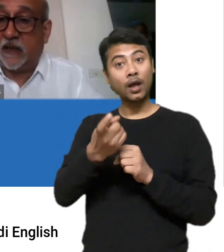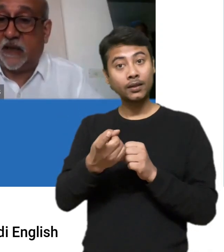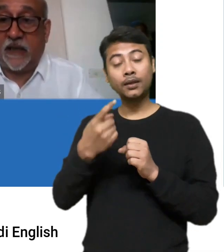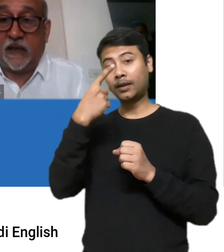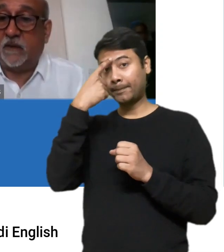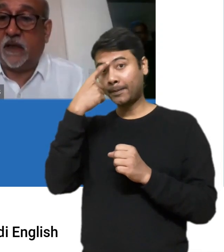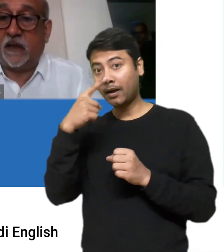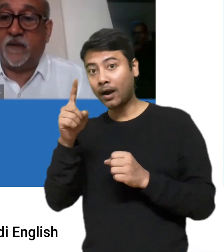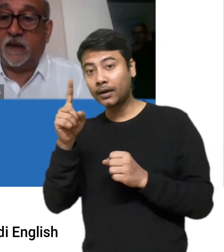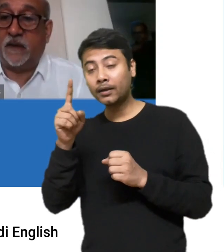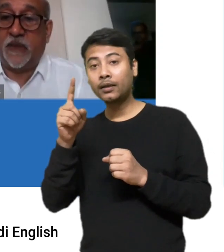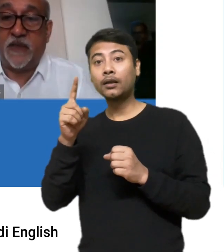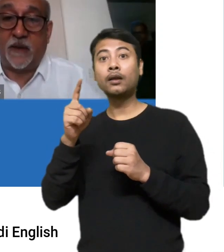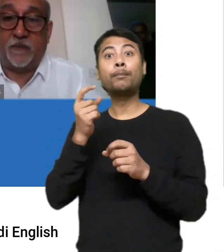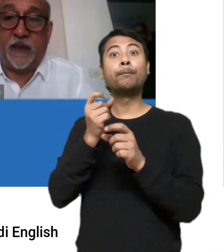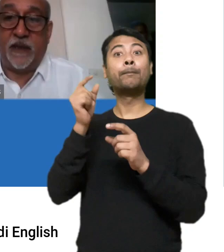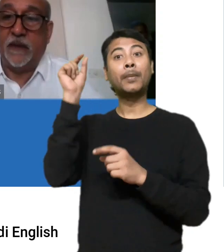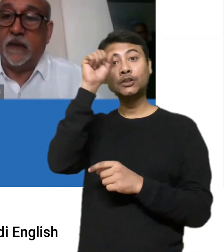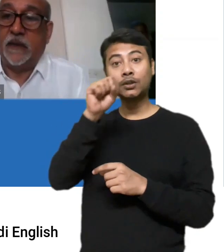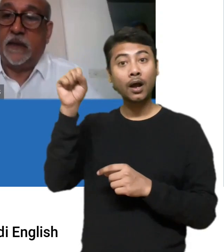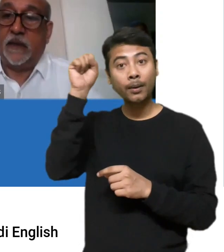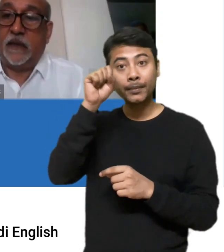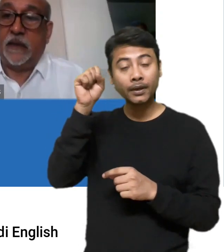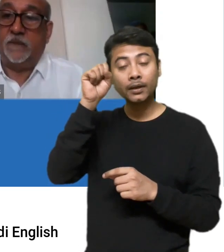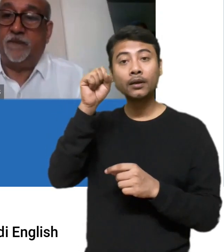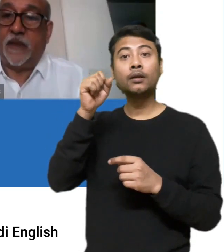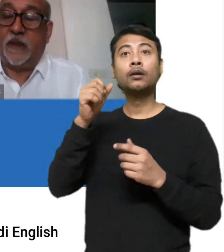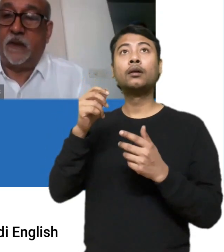Gujarati, we have Marathi, we have Punjabi.